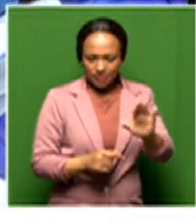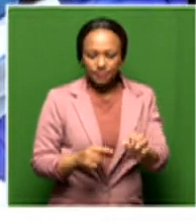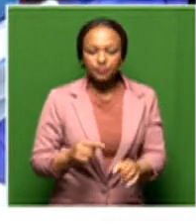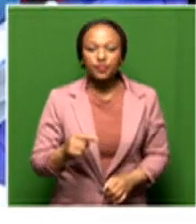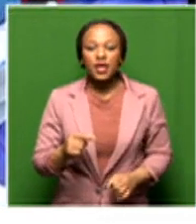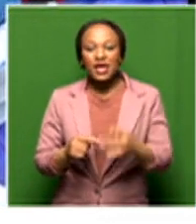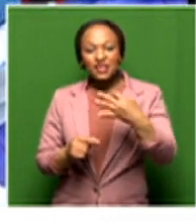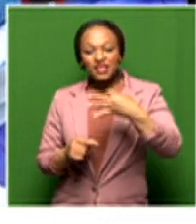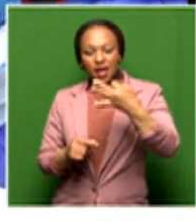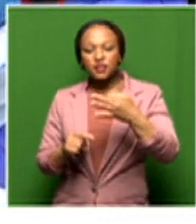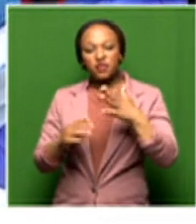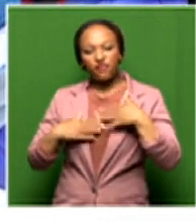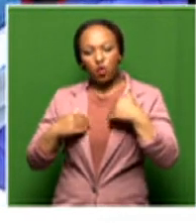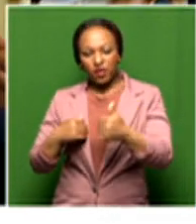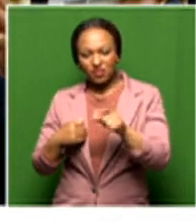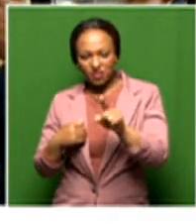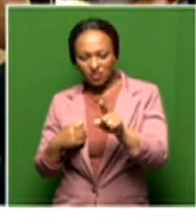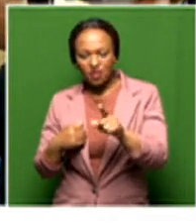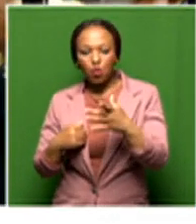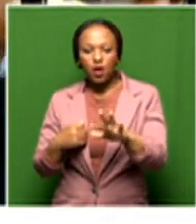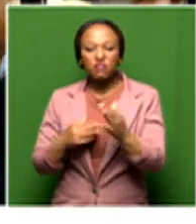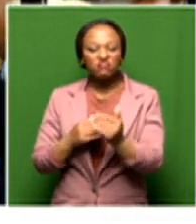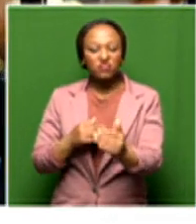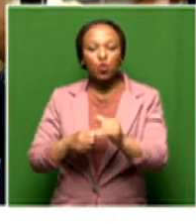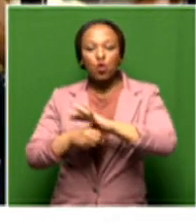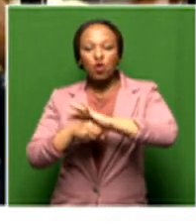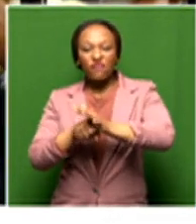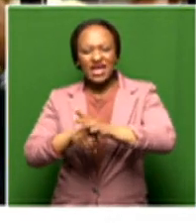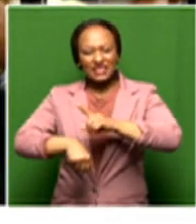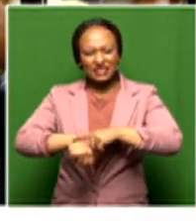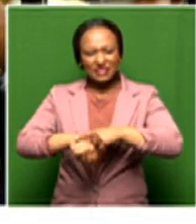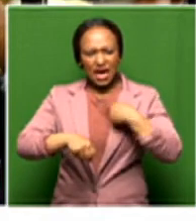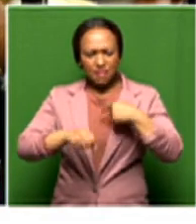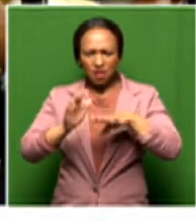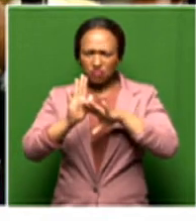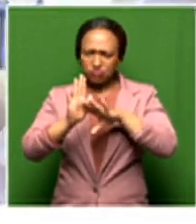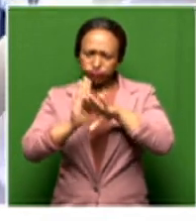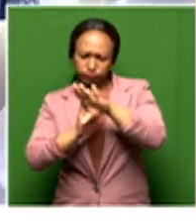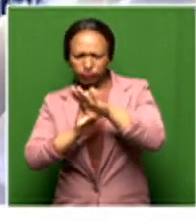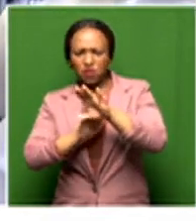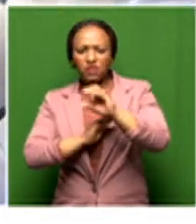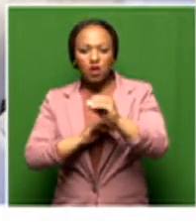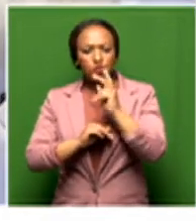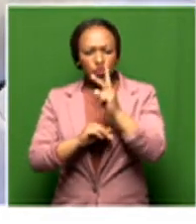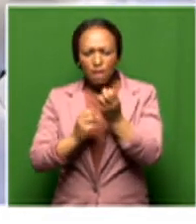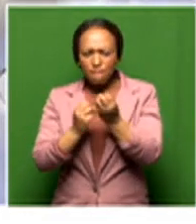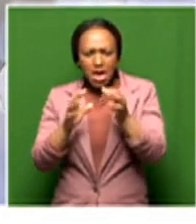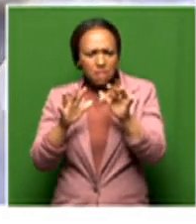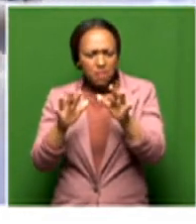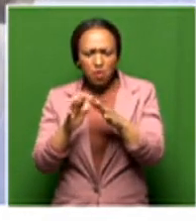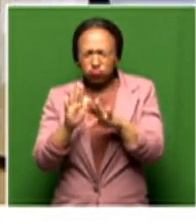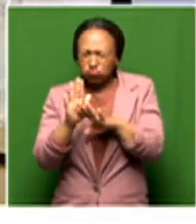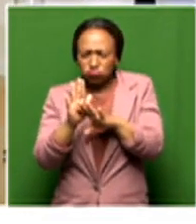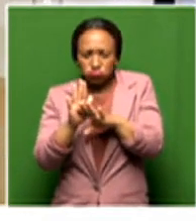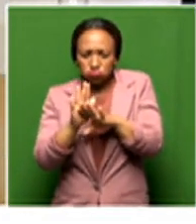was identified to be, as the pandemic was reaching its peak effectively, and we saw more and more people